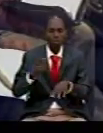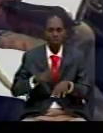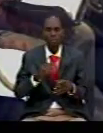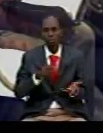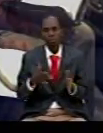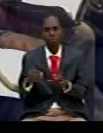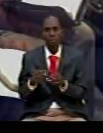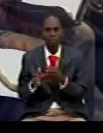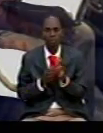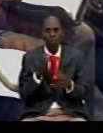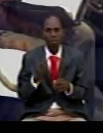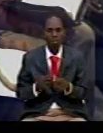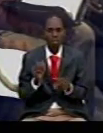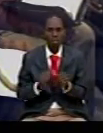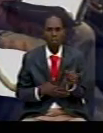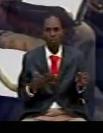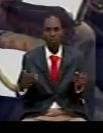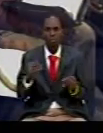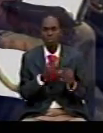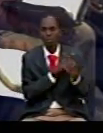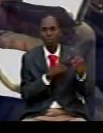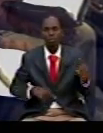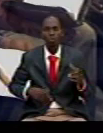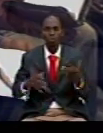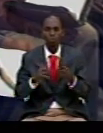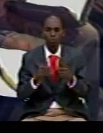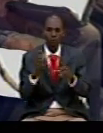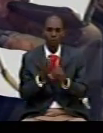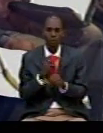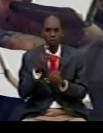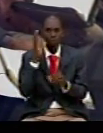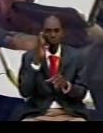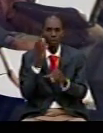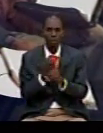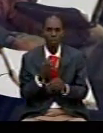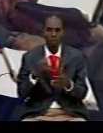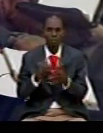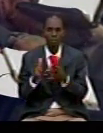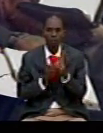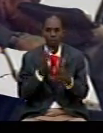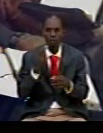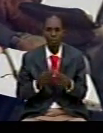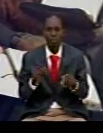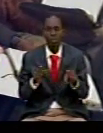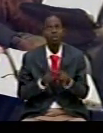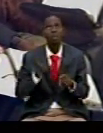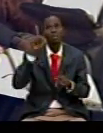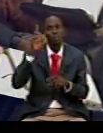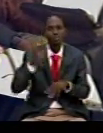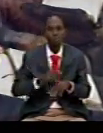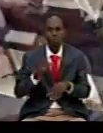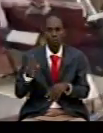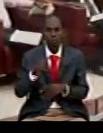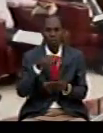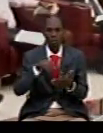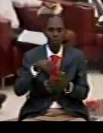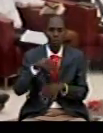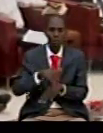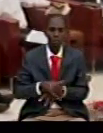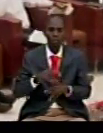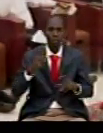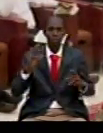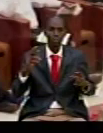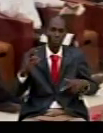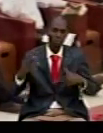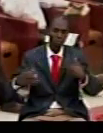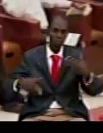Everything the Lord still wants you to accomplish, you will accomplish. As he touches you tonight, revival will come